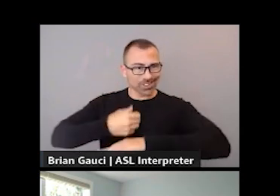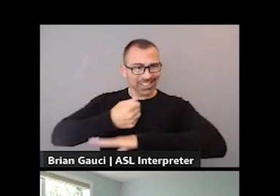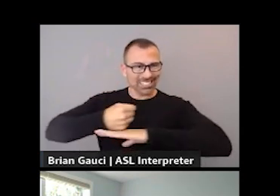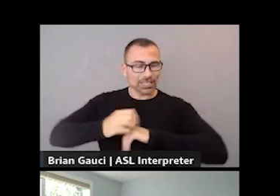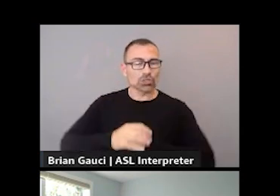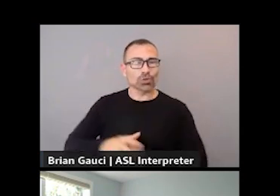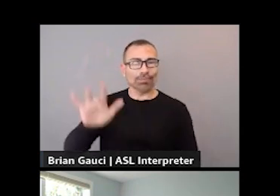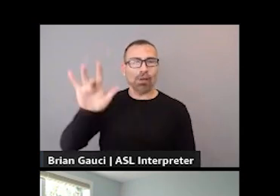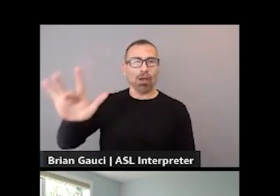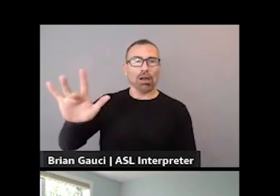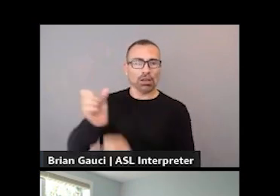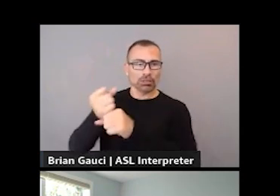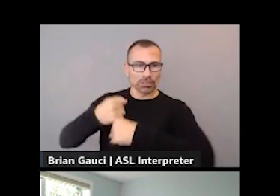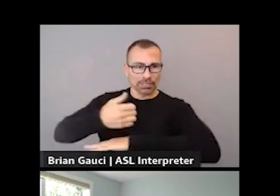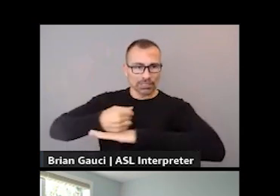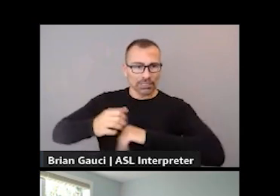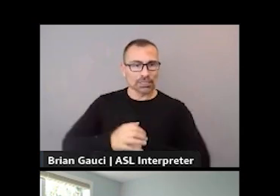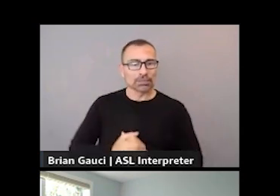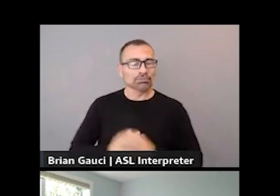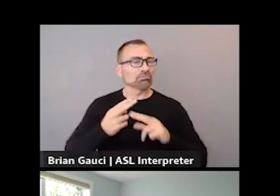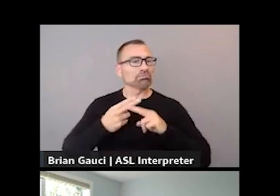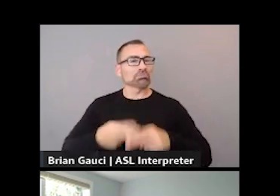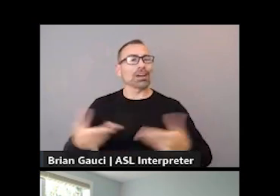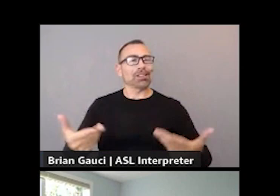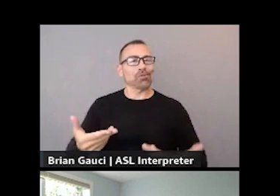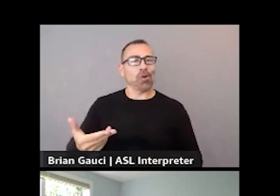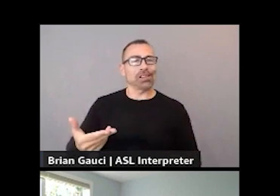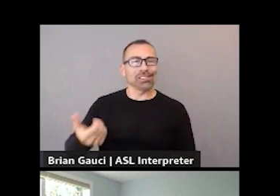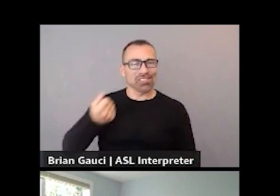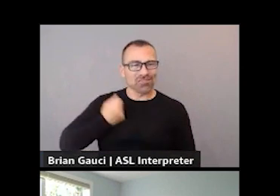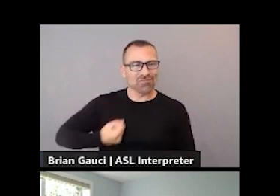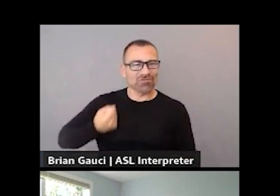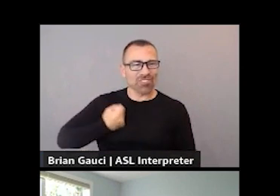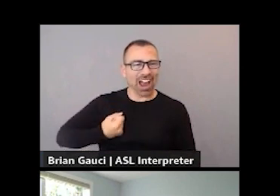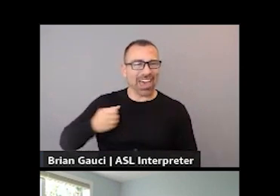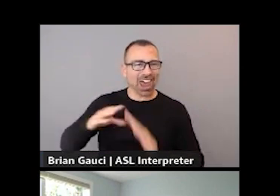stage and I call this the frat house stage